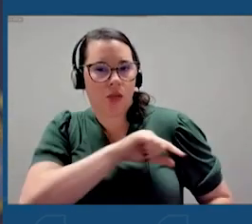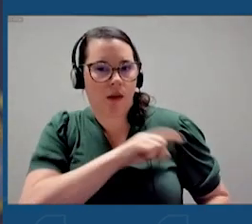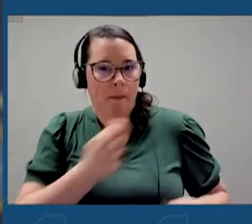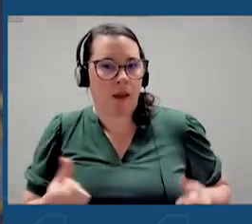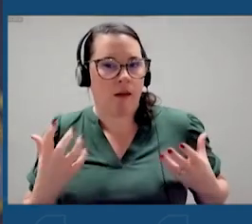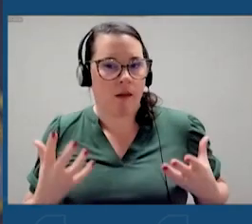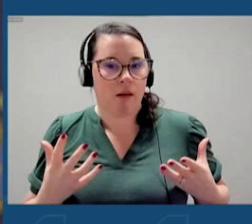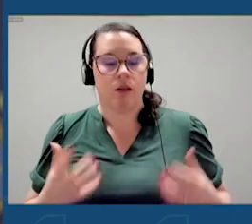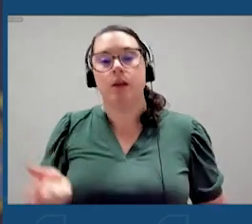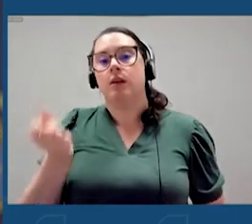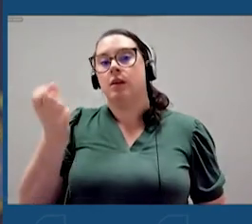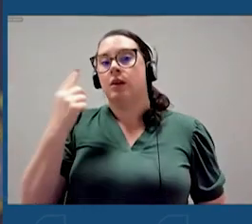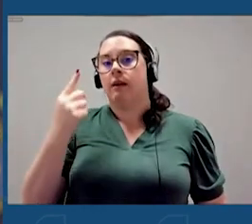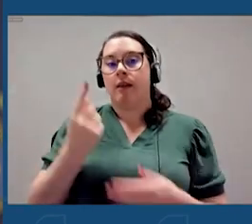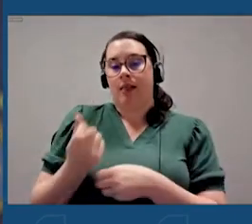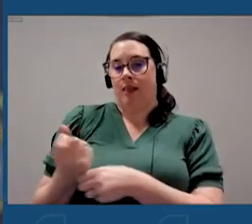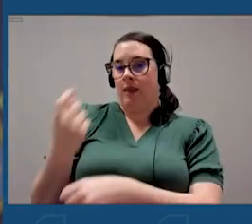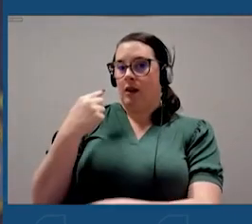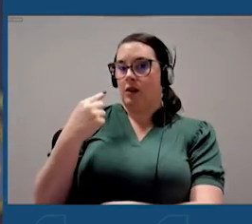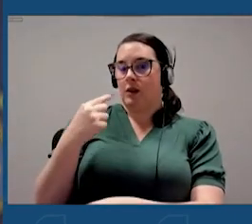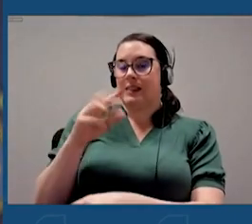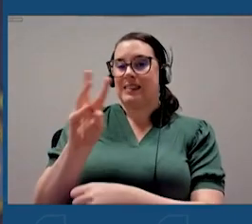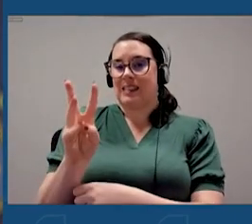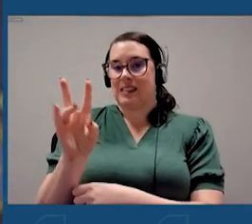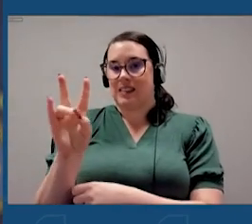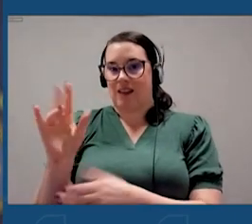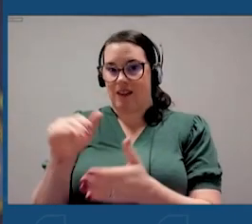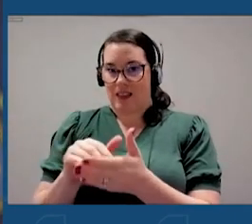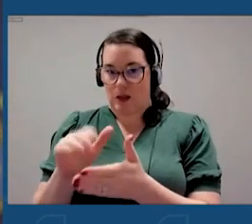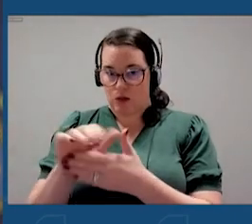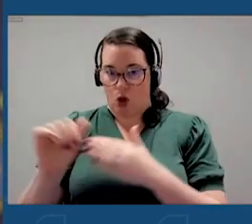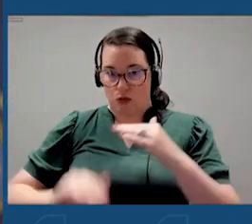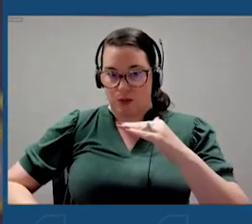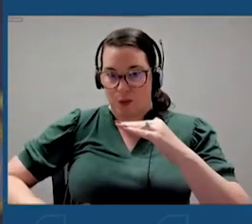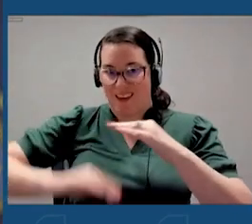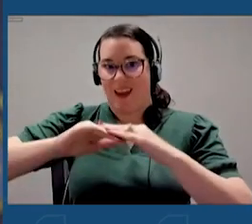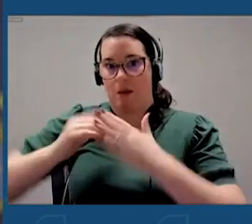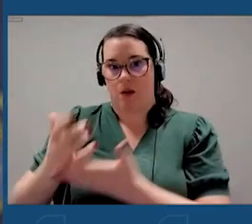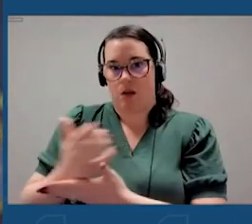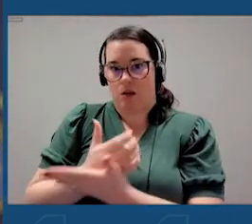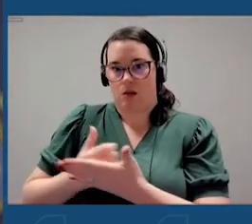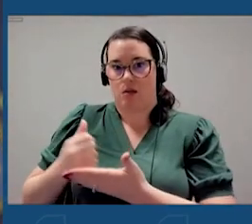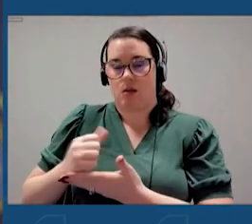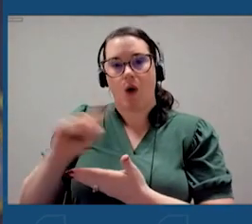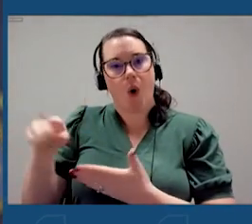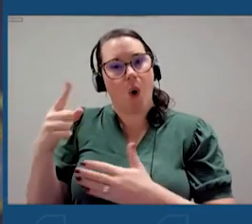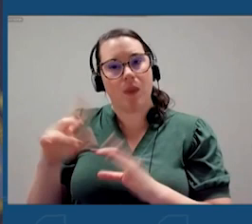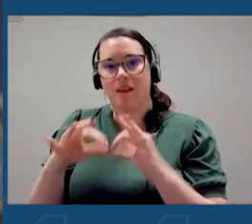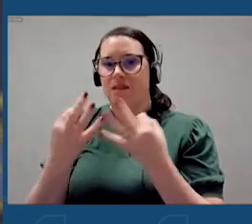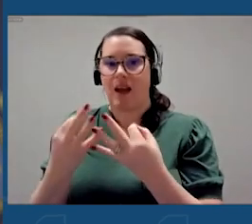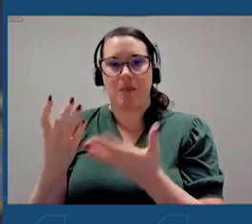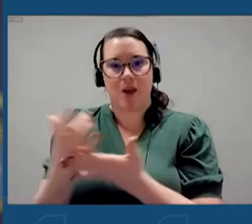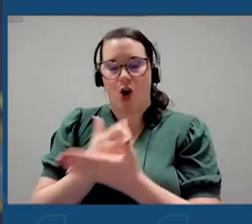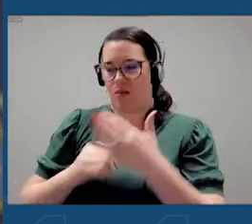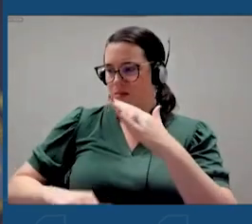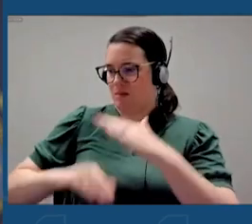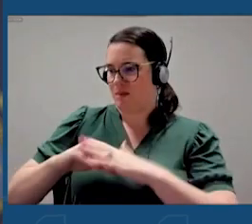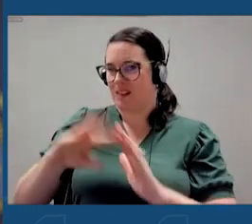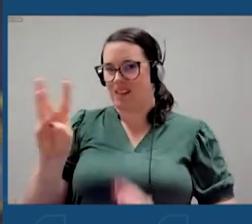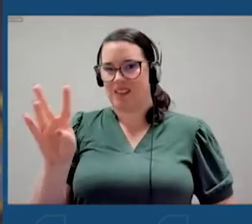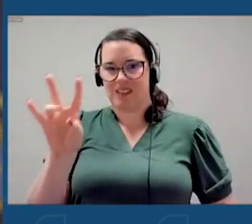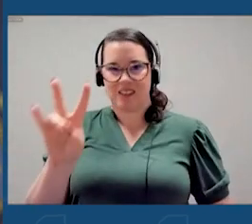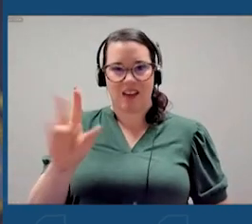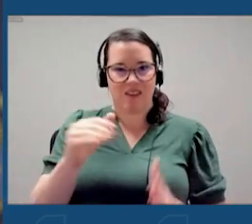year, we saw it was $67,000 was the cap. So only families earning up to $67,000 could take advantage